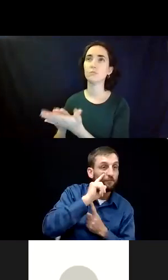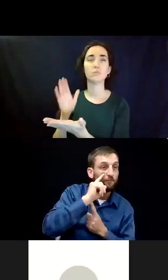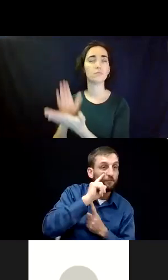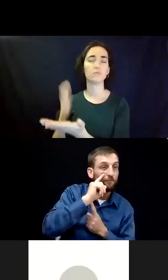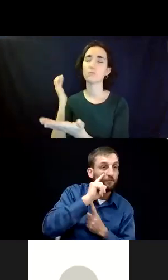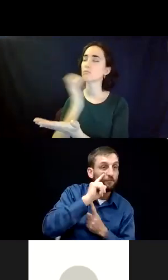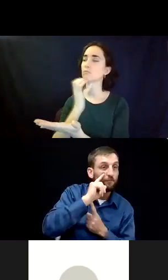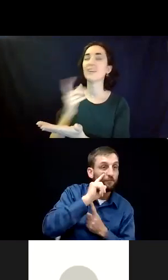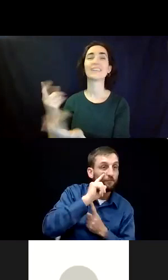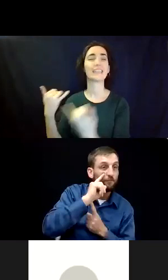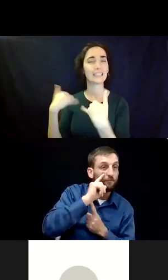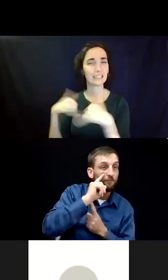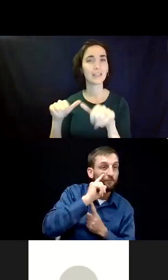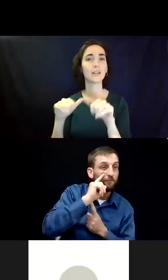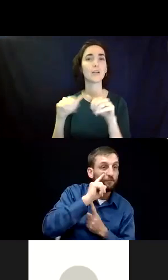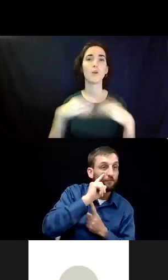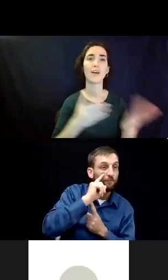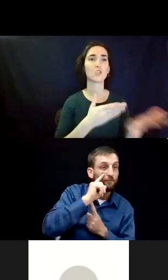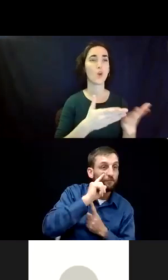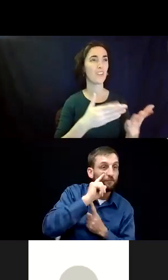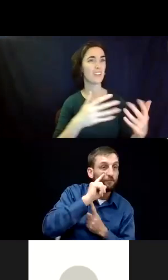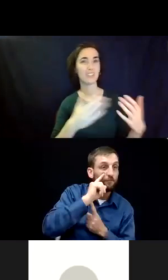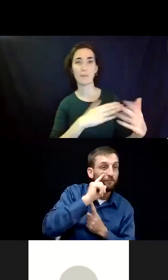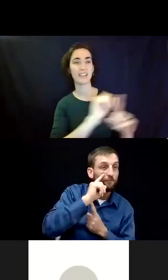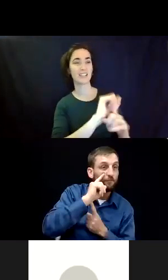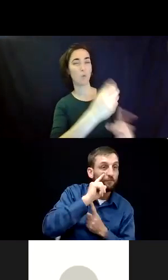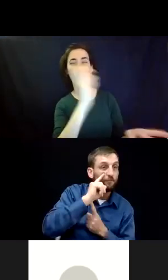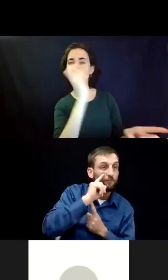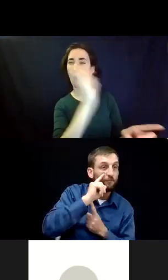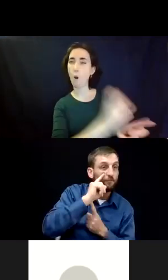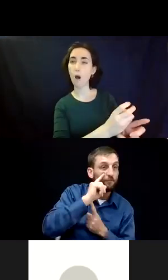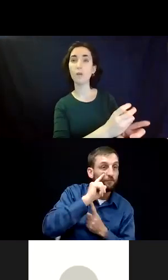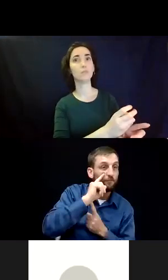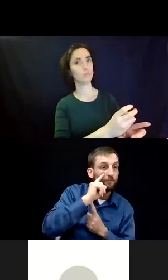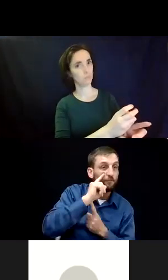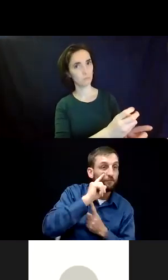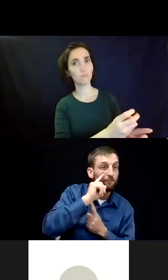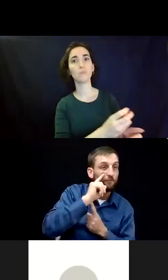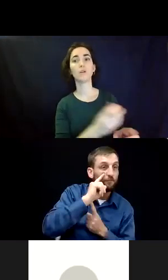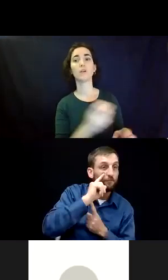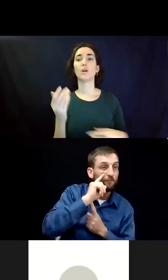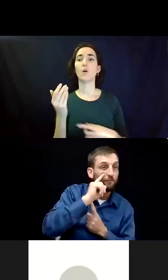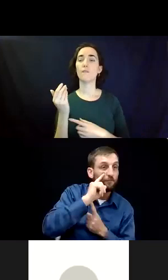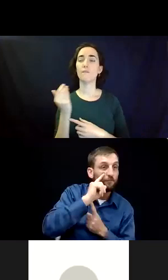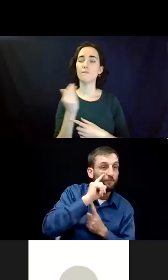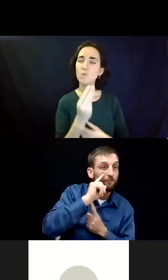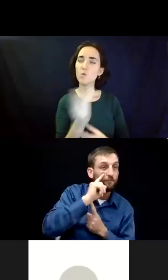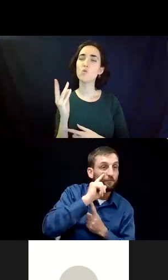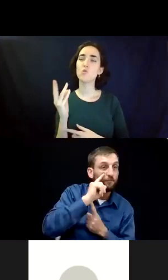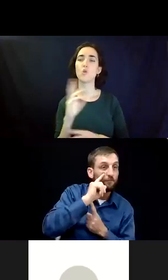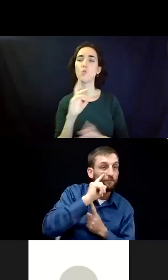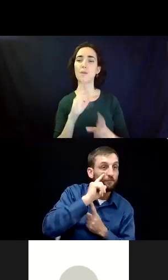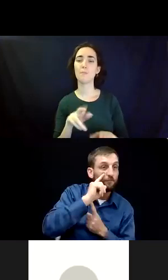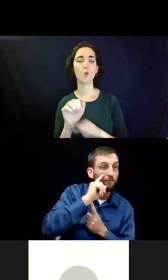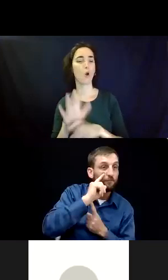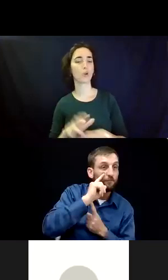continued to deliver services under these very difficult circumstances. We have very, very few reports of workers not